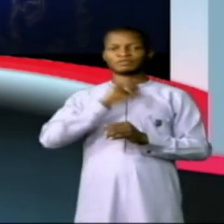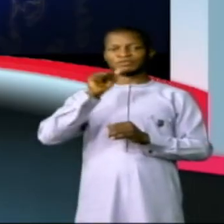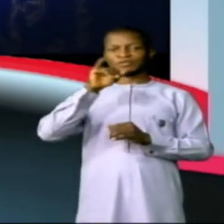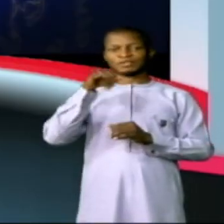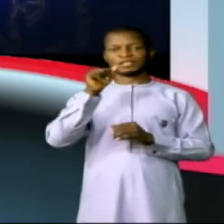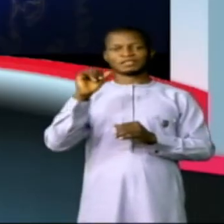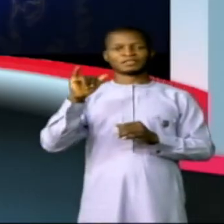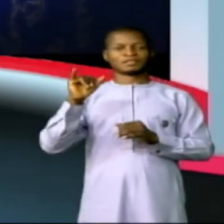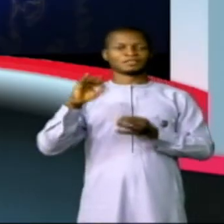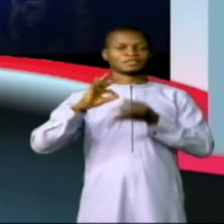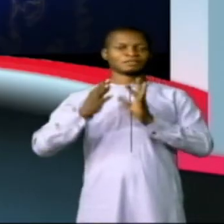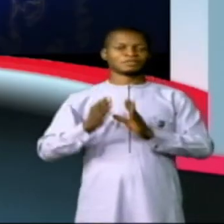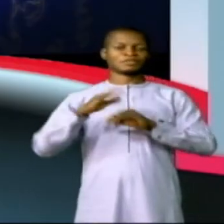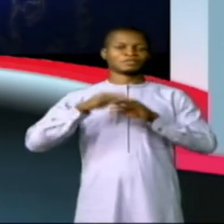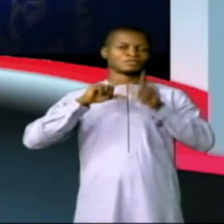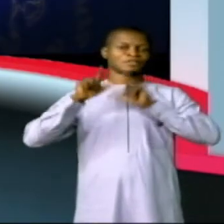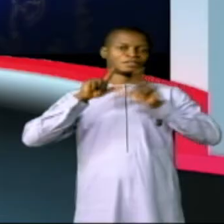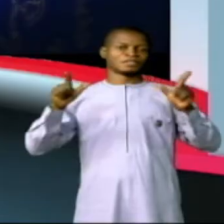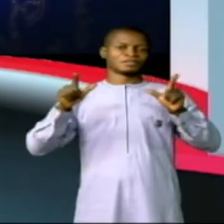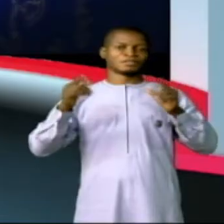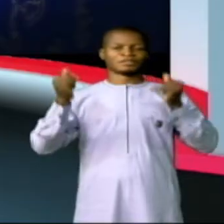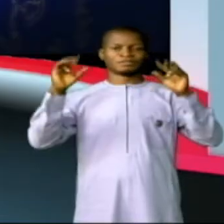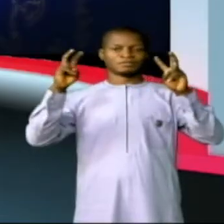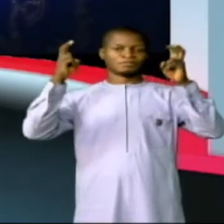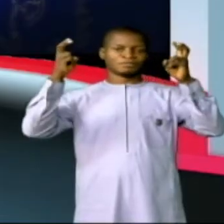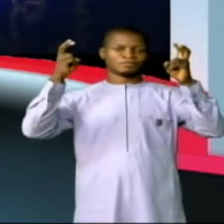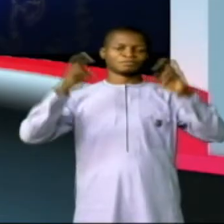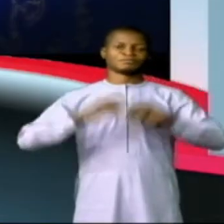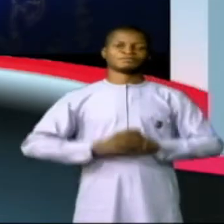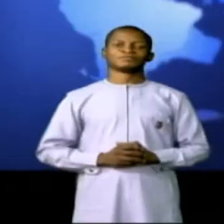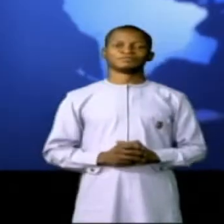sign language. Let's take the headlines.